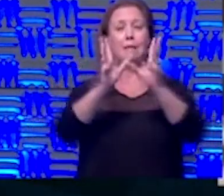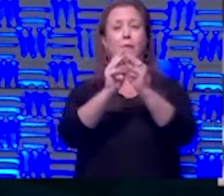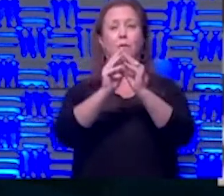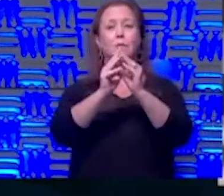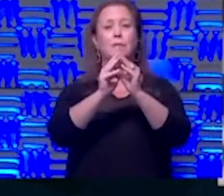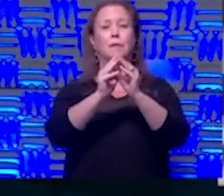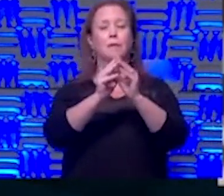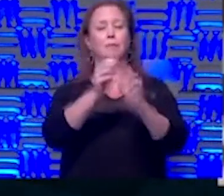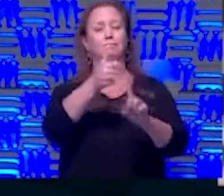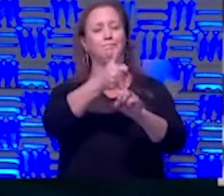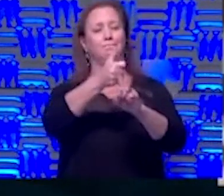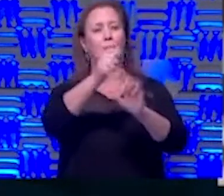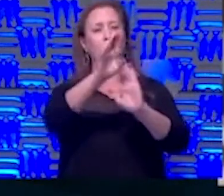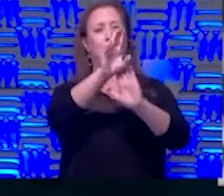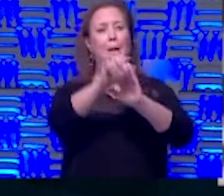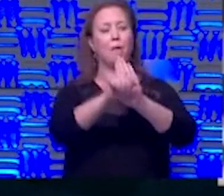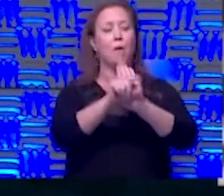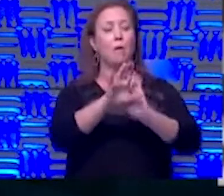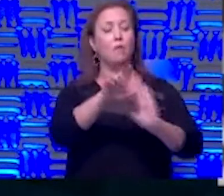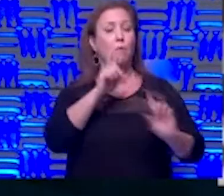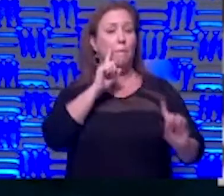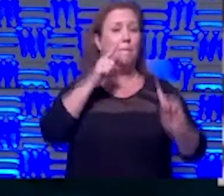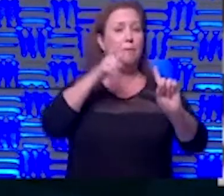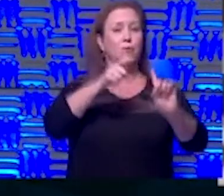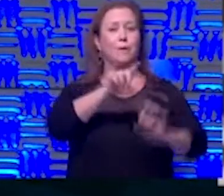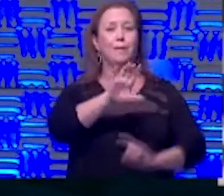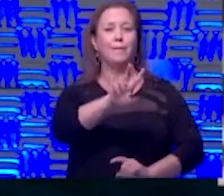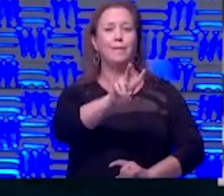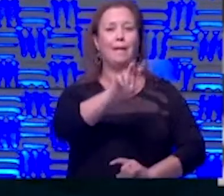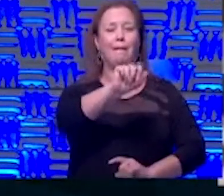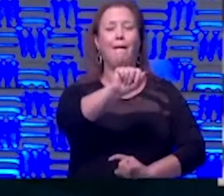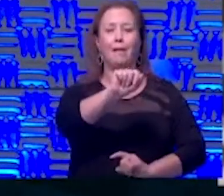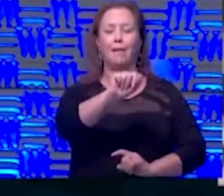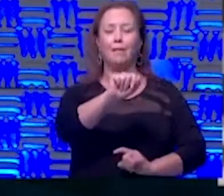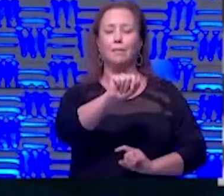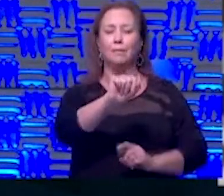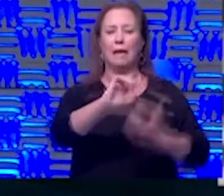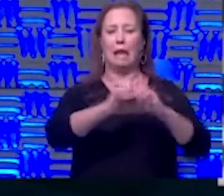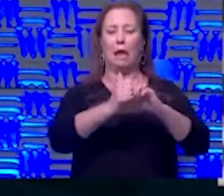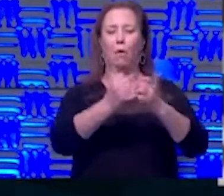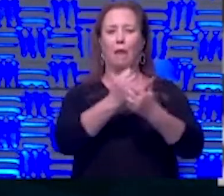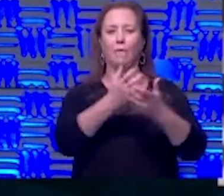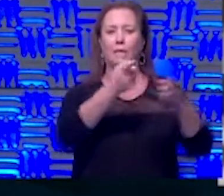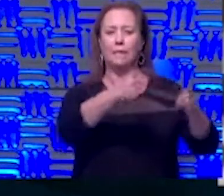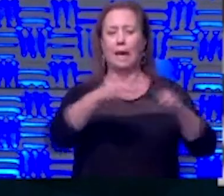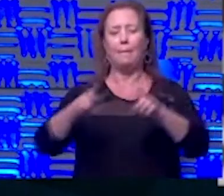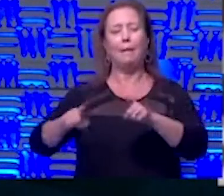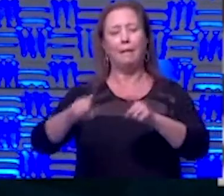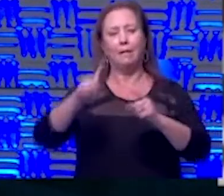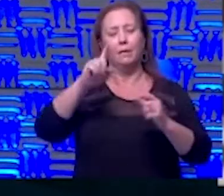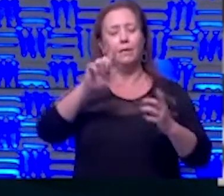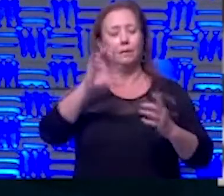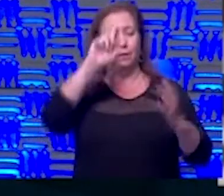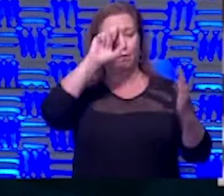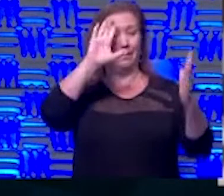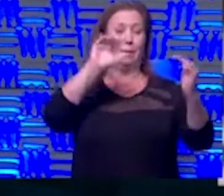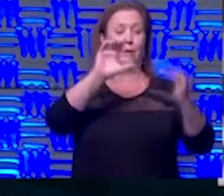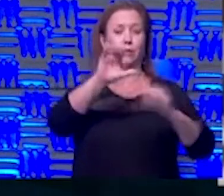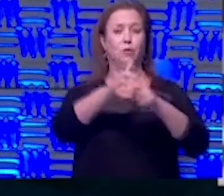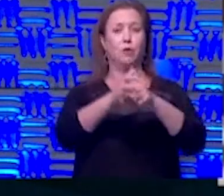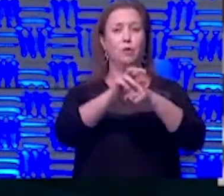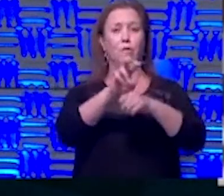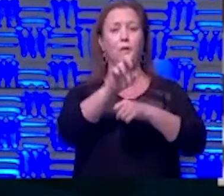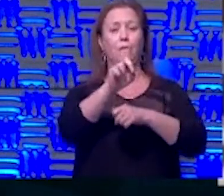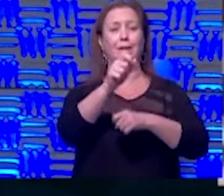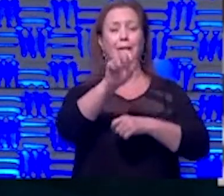about yourself and the mission at the VA and how you think things have gone with COVID-19 and what you're expecting. And if you'd like, you're welcome to